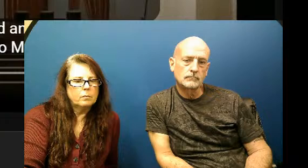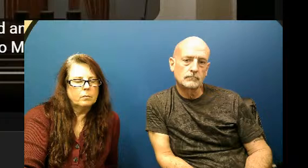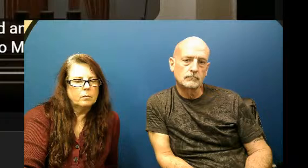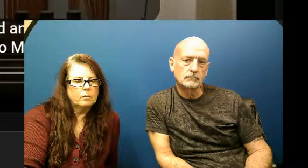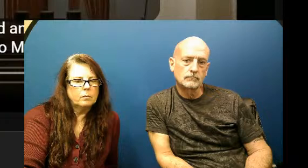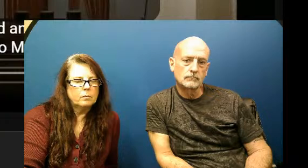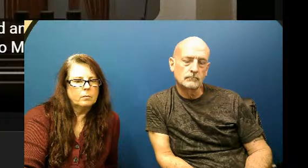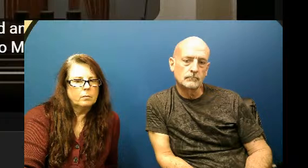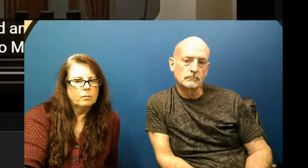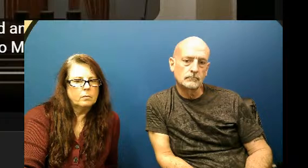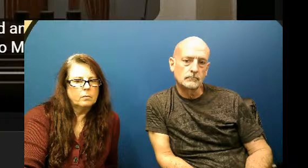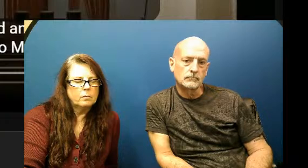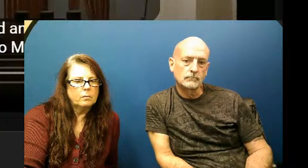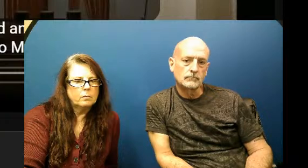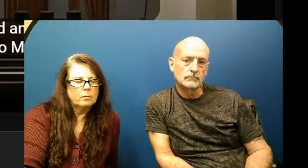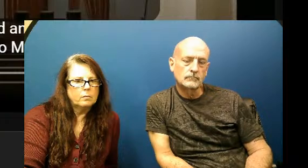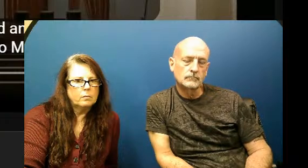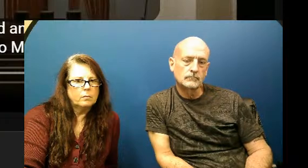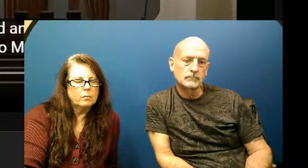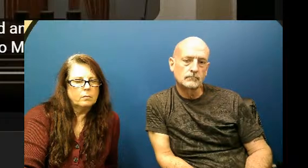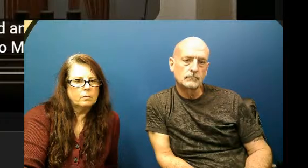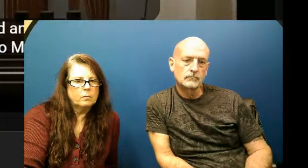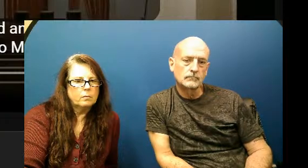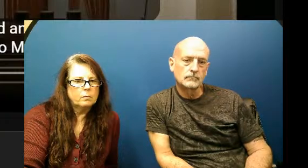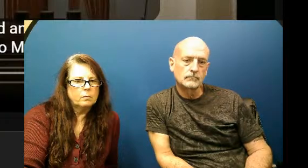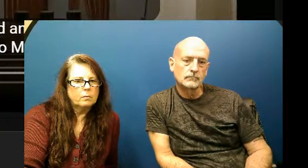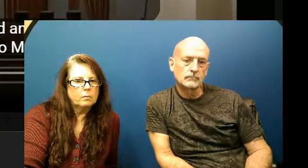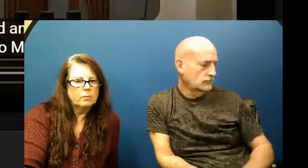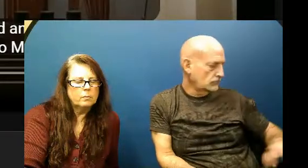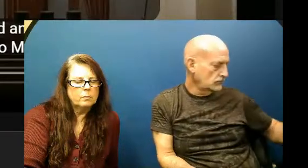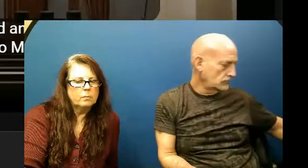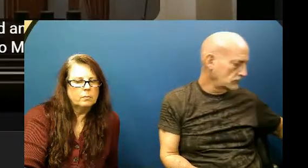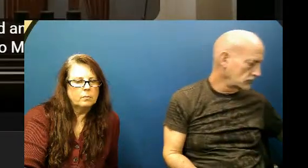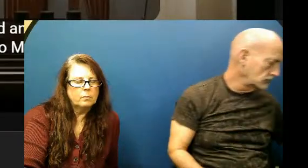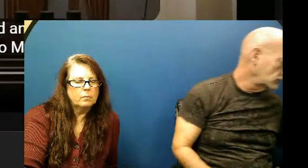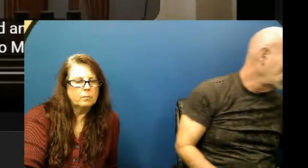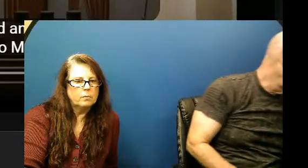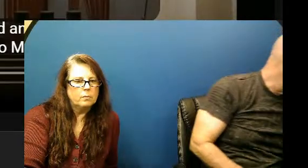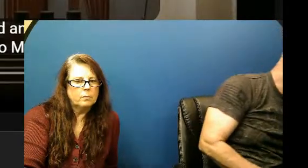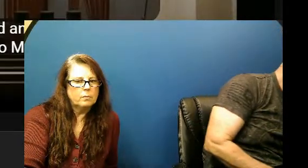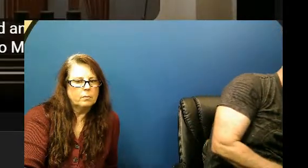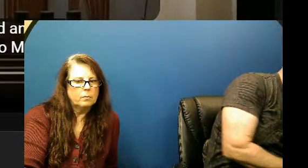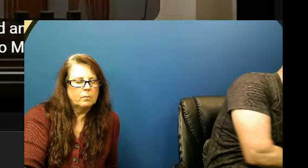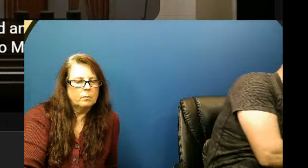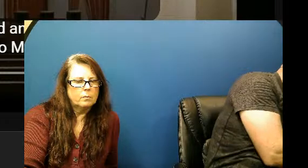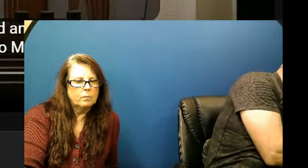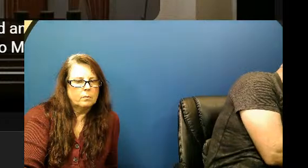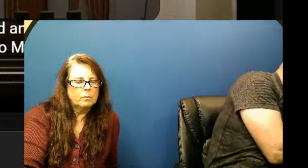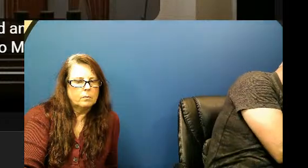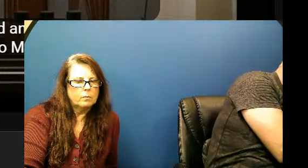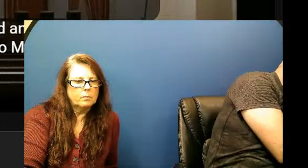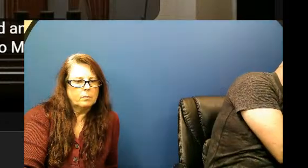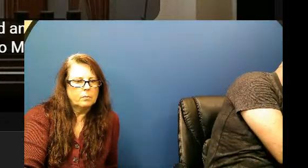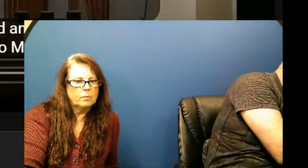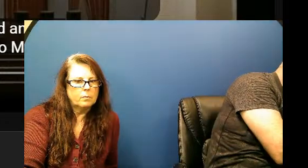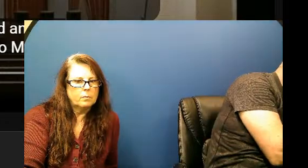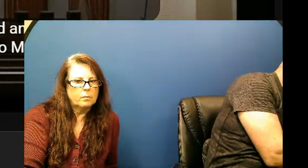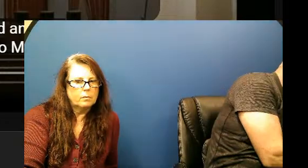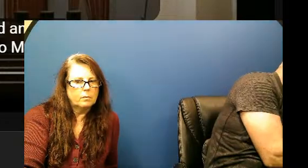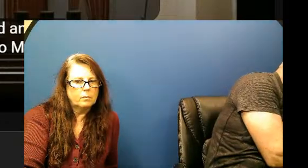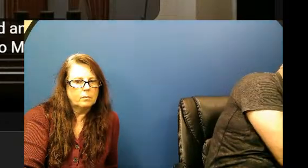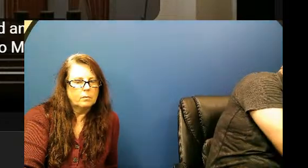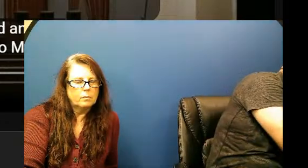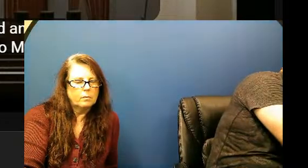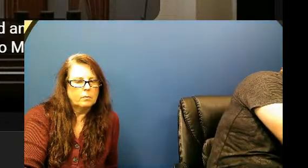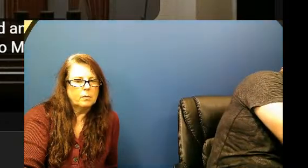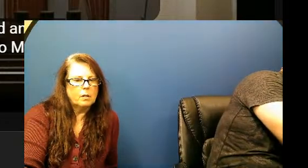may be a real problem or may not, but I just am wondering if there's any precedent where we have that same connection and that it affects the standard of review, for example.